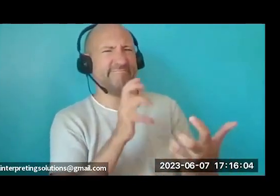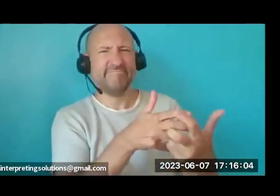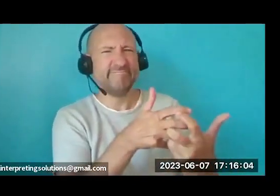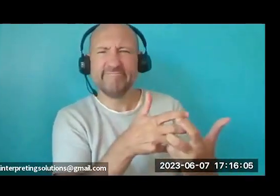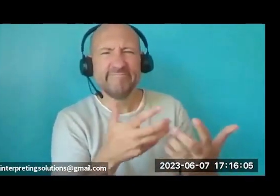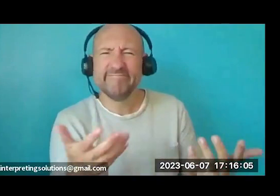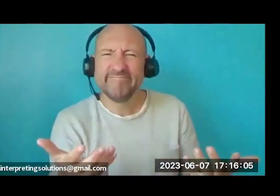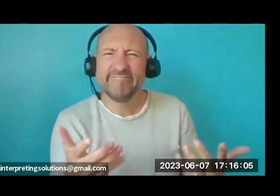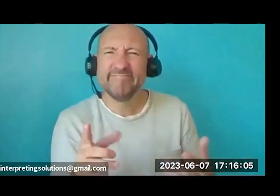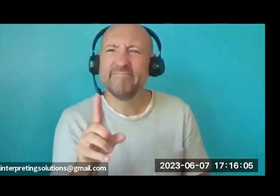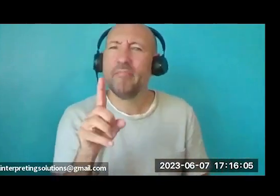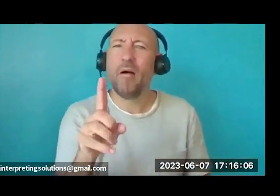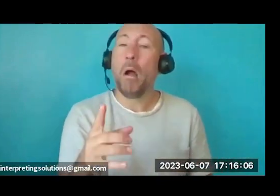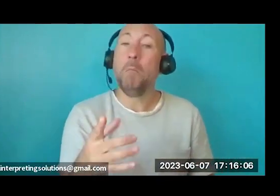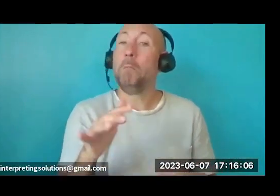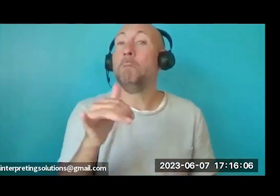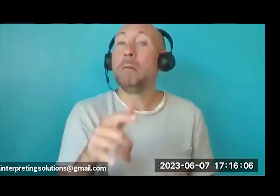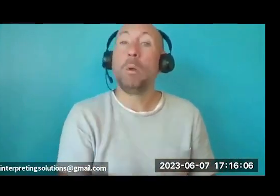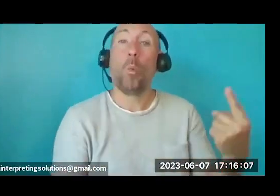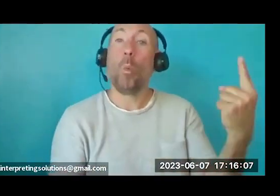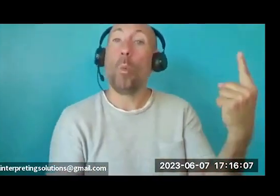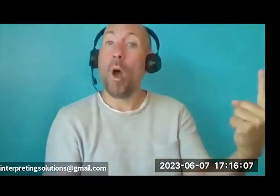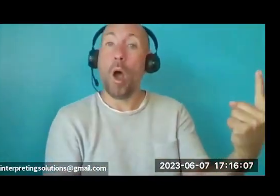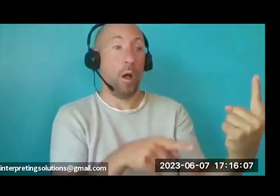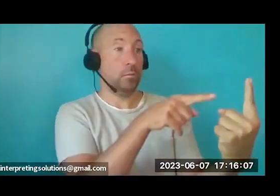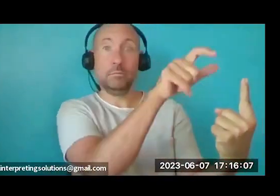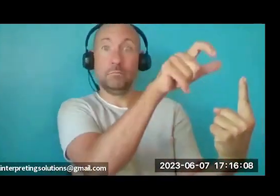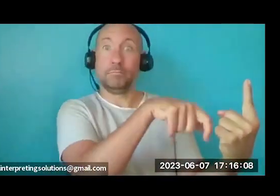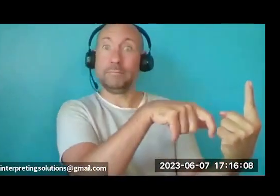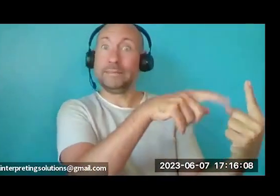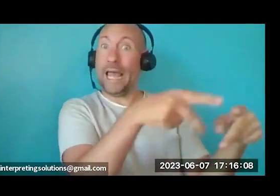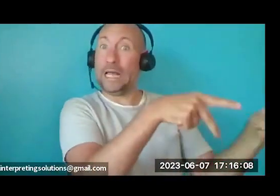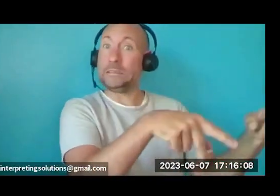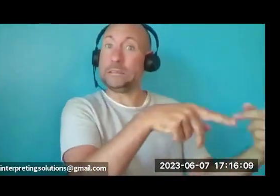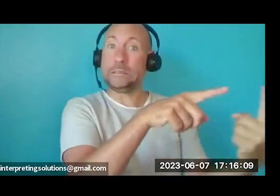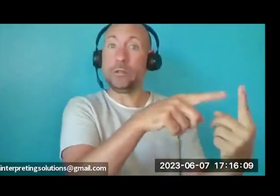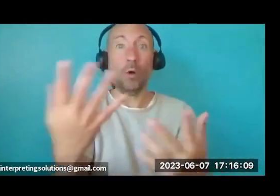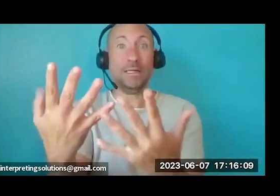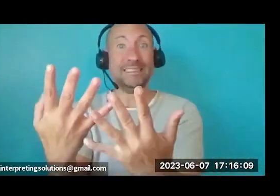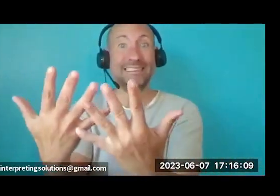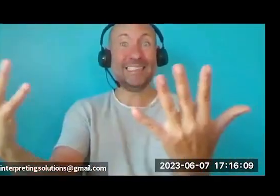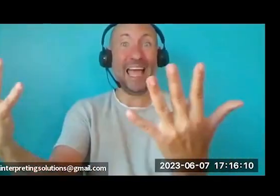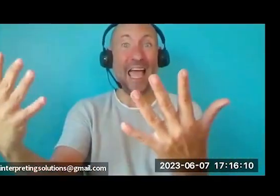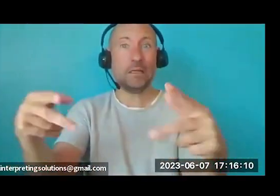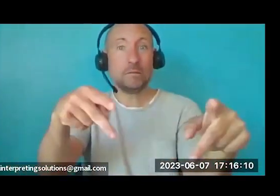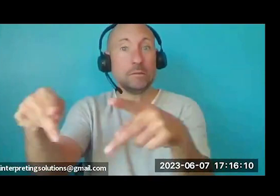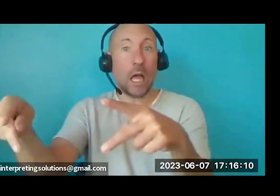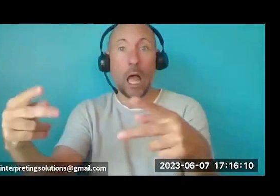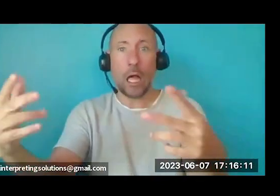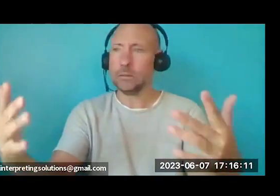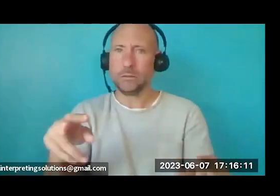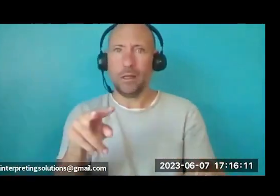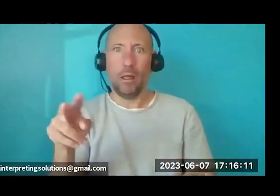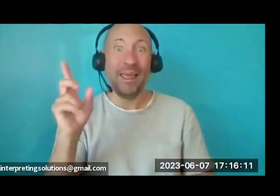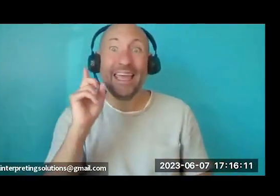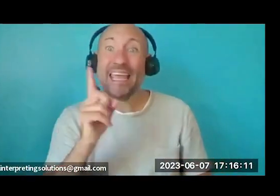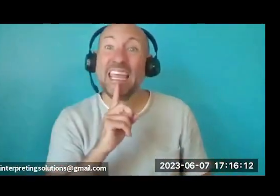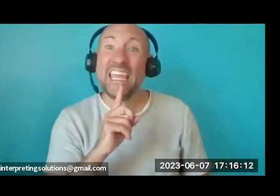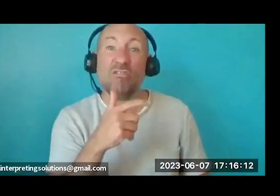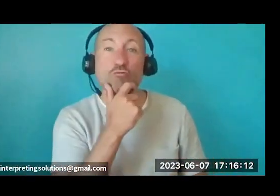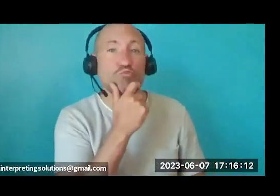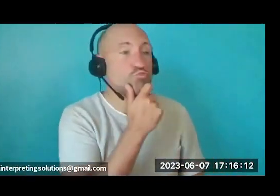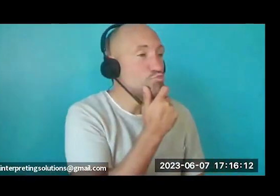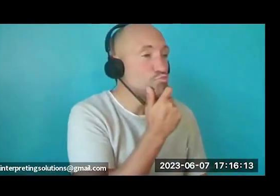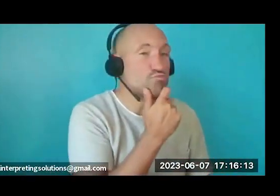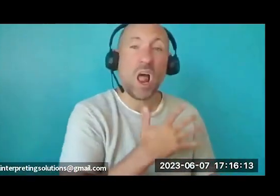compare a performance of one single dancer with one of 10, hearing people can, out of personal taste,